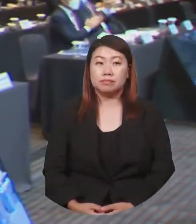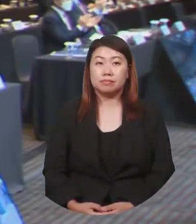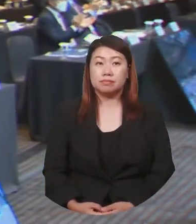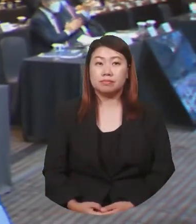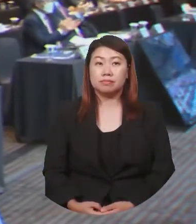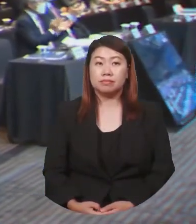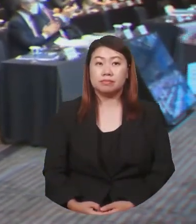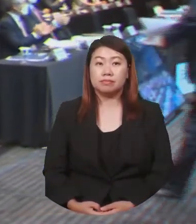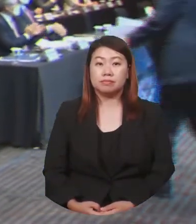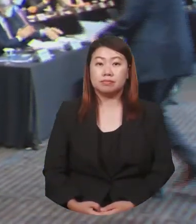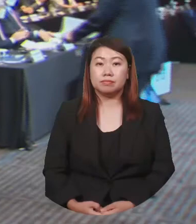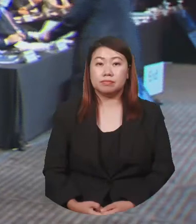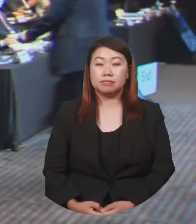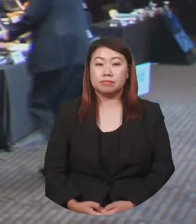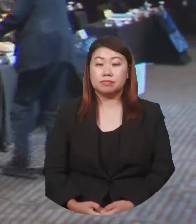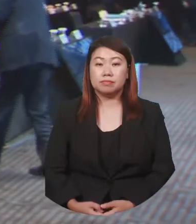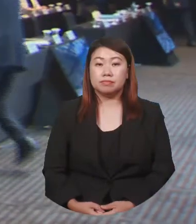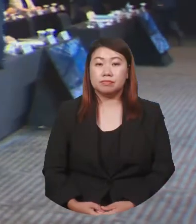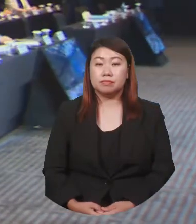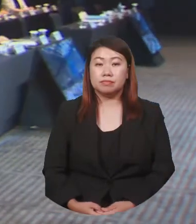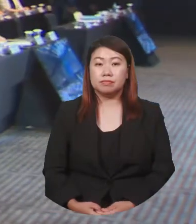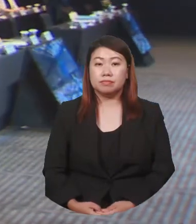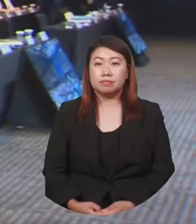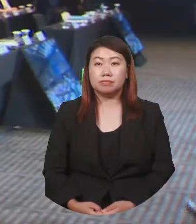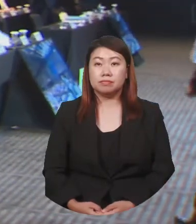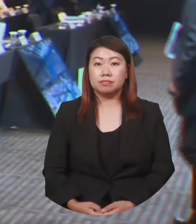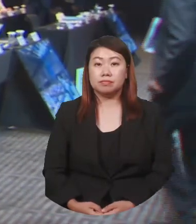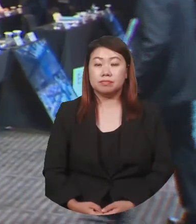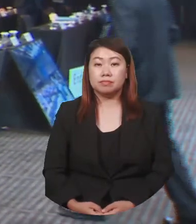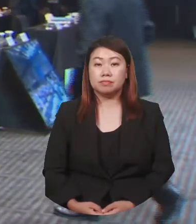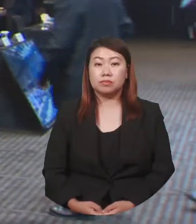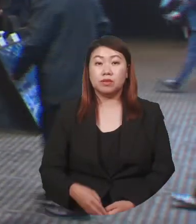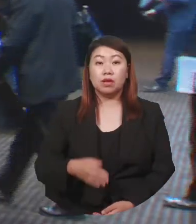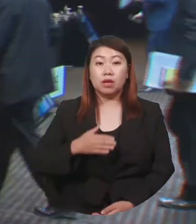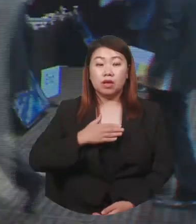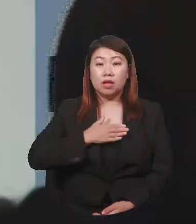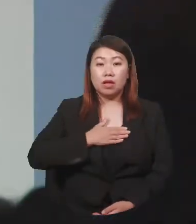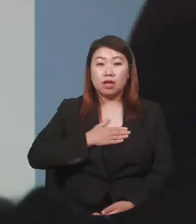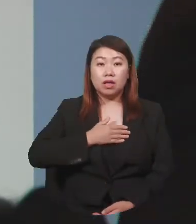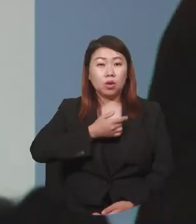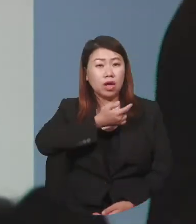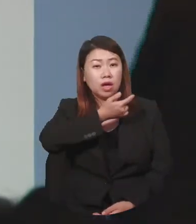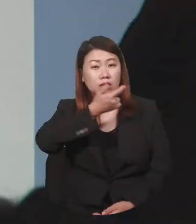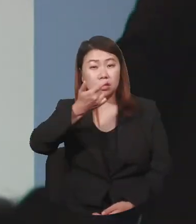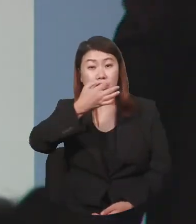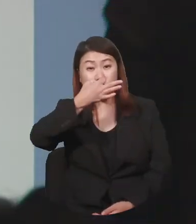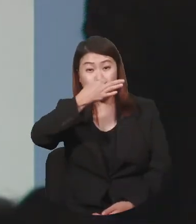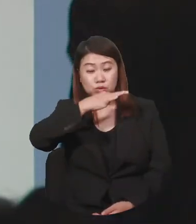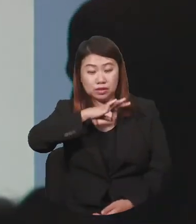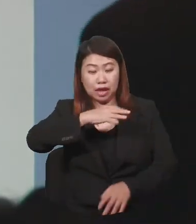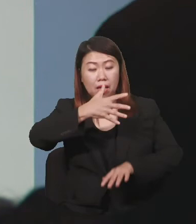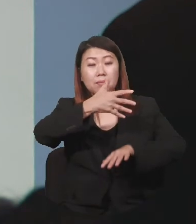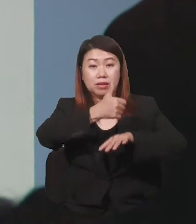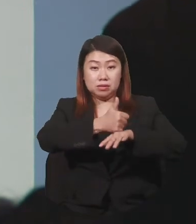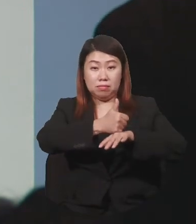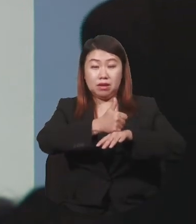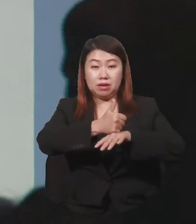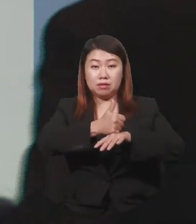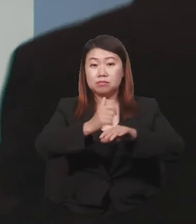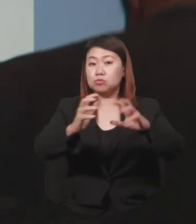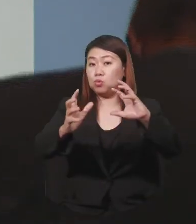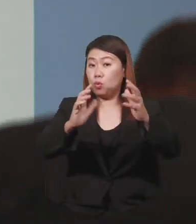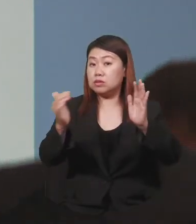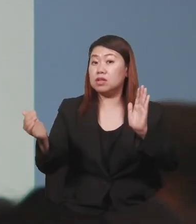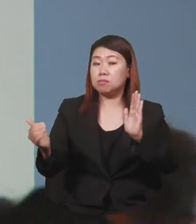Yes, we could enjoy yet another very productive session thanks to our wonderful presenter and eloquent